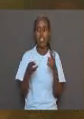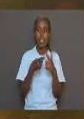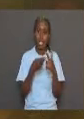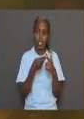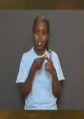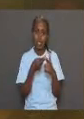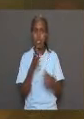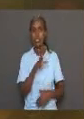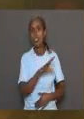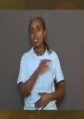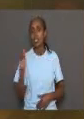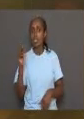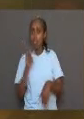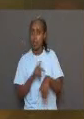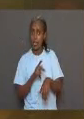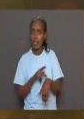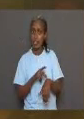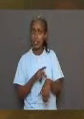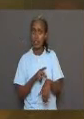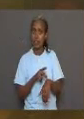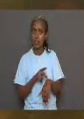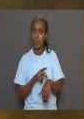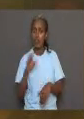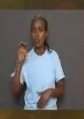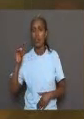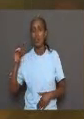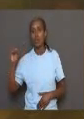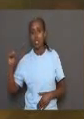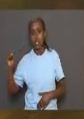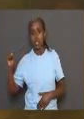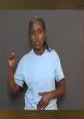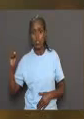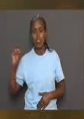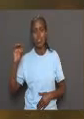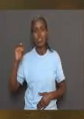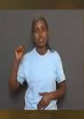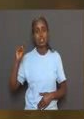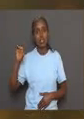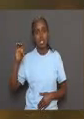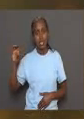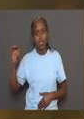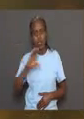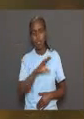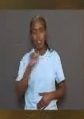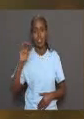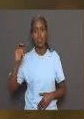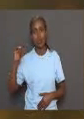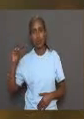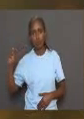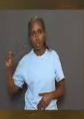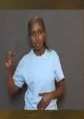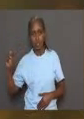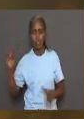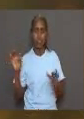range, and period of cosecant, secant, and